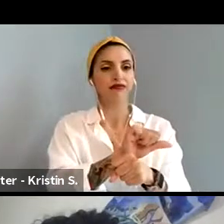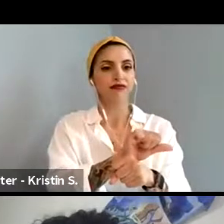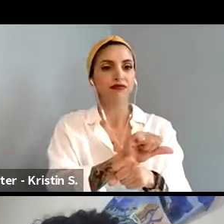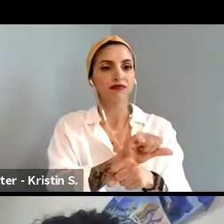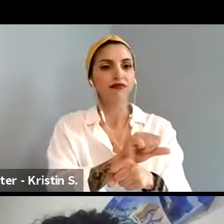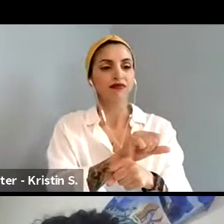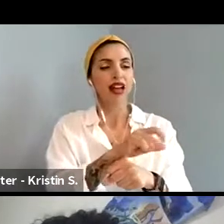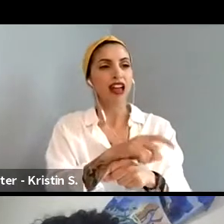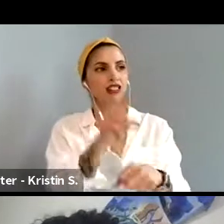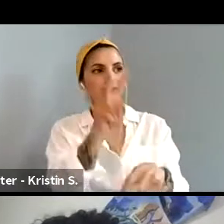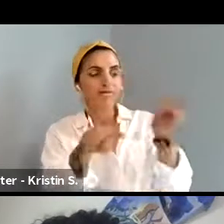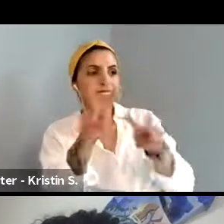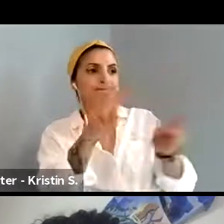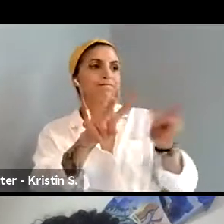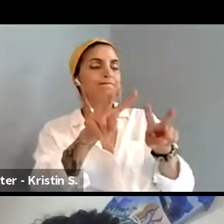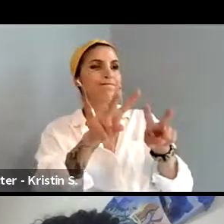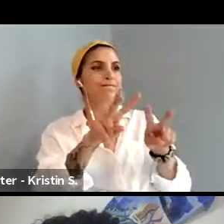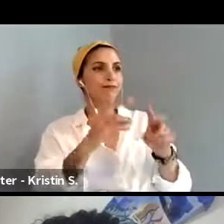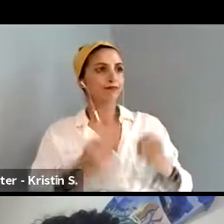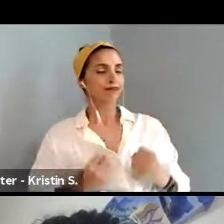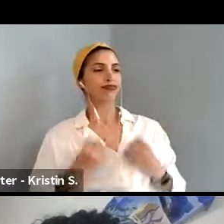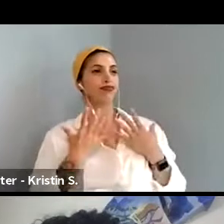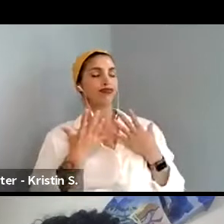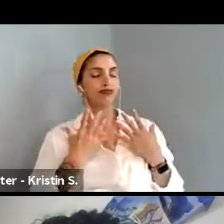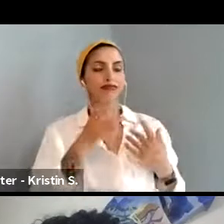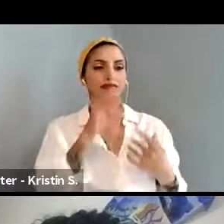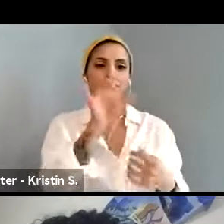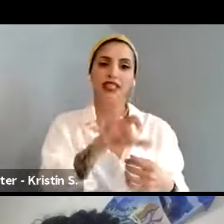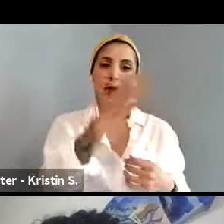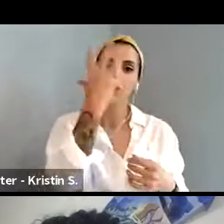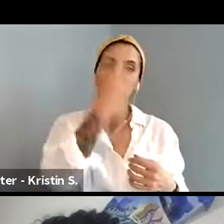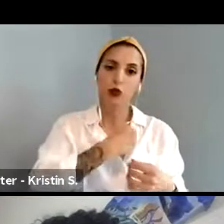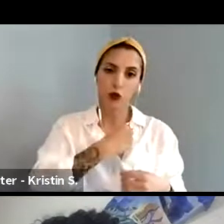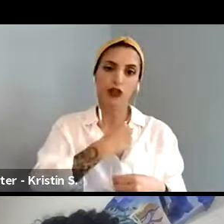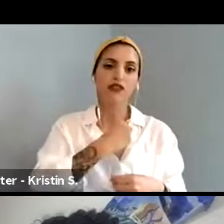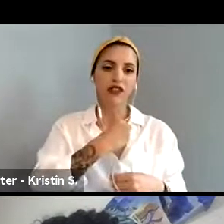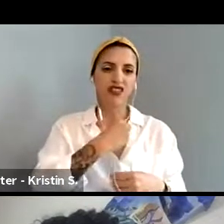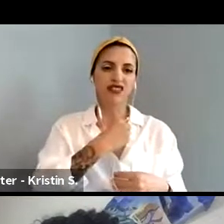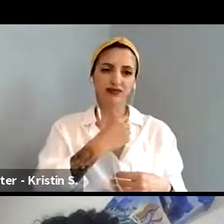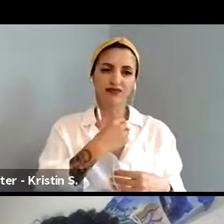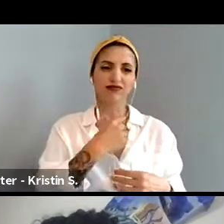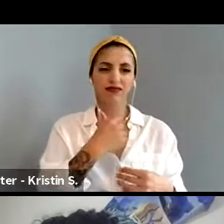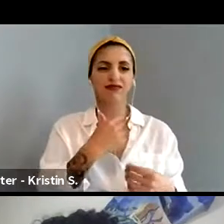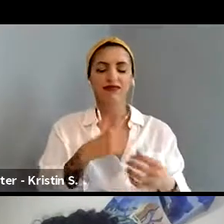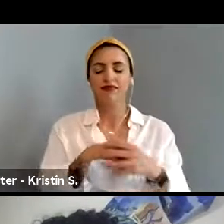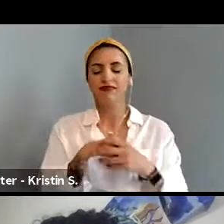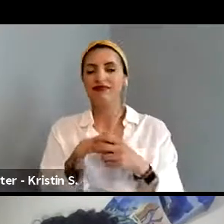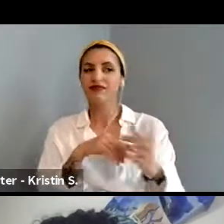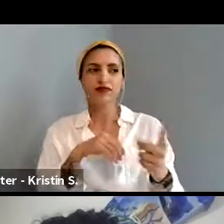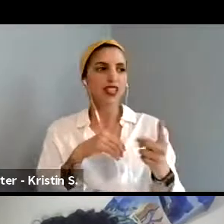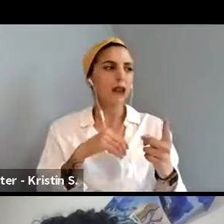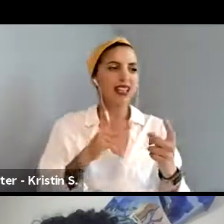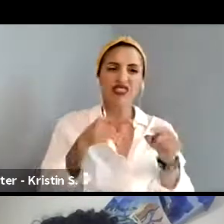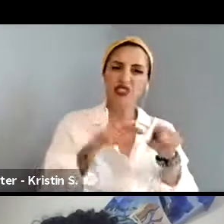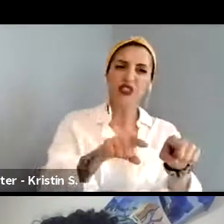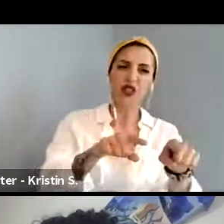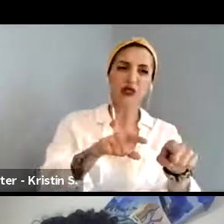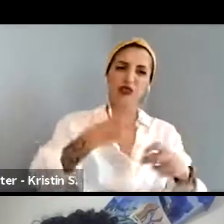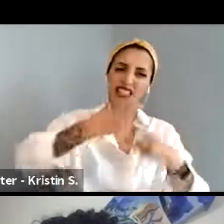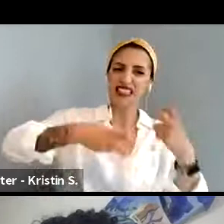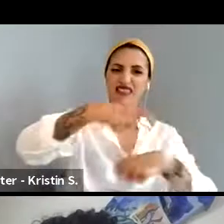one another's work and be inspired. It was truly a beautiful moment in such a really heavy time. And it was really inspiring and